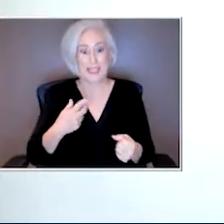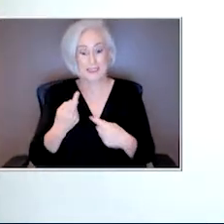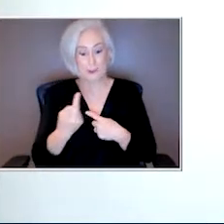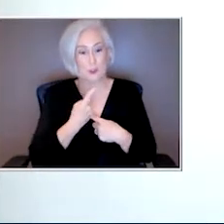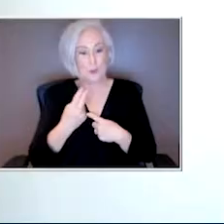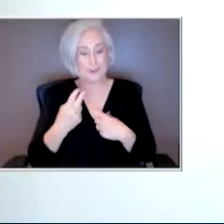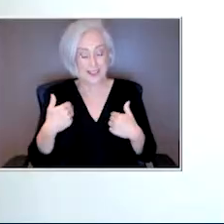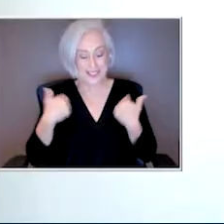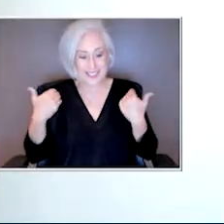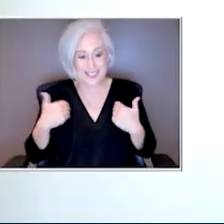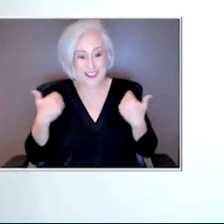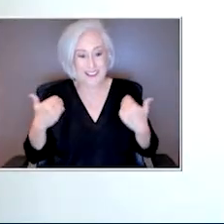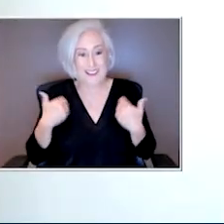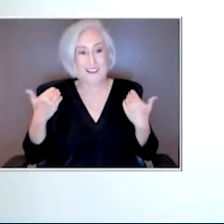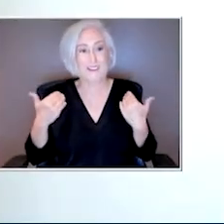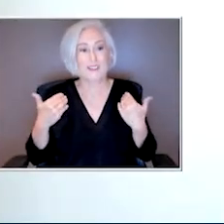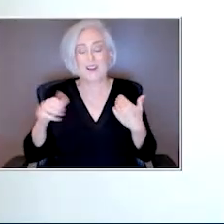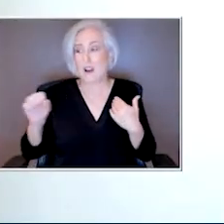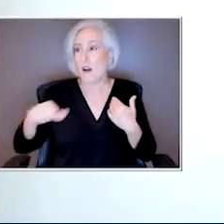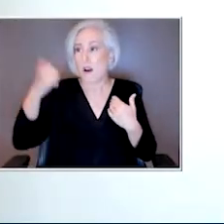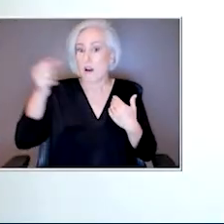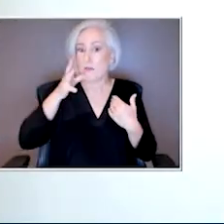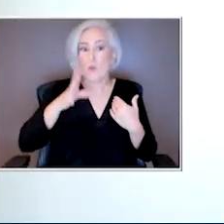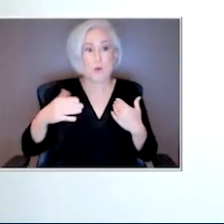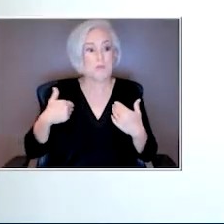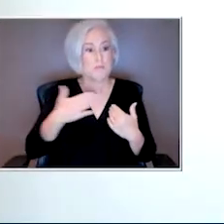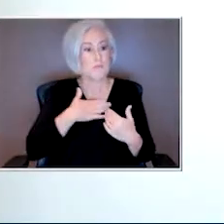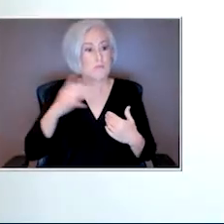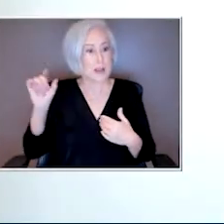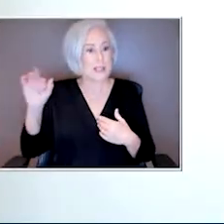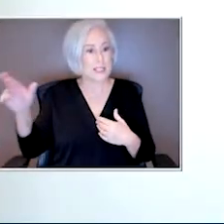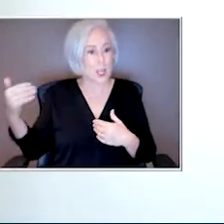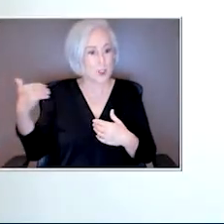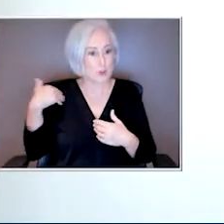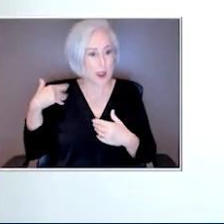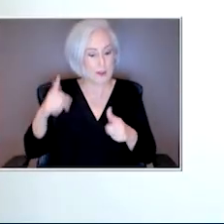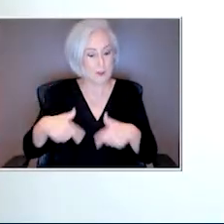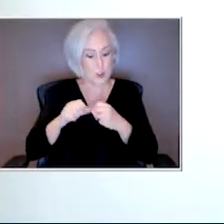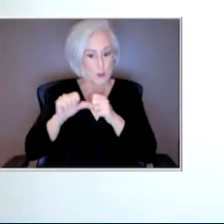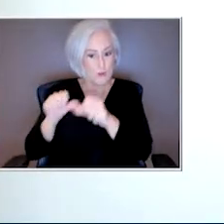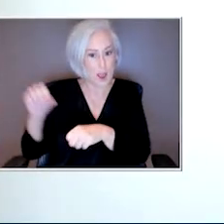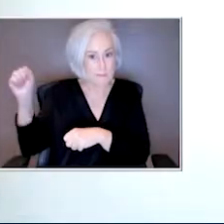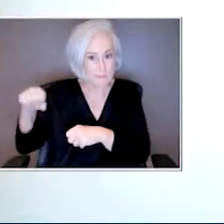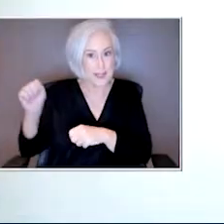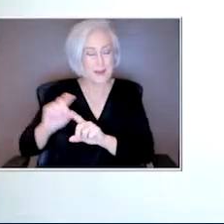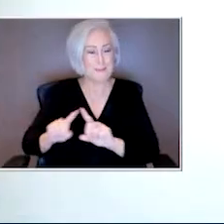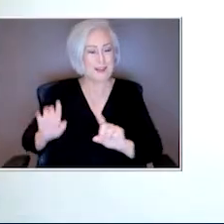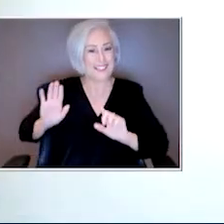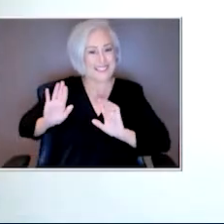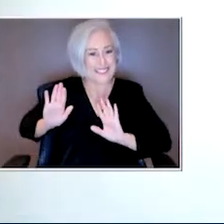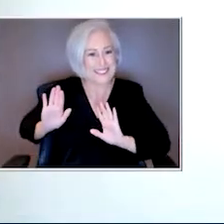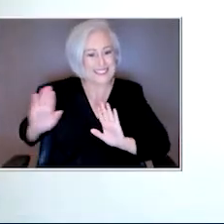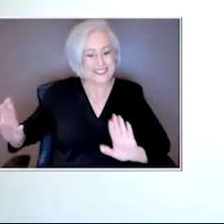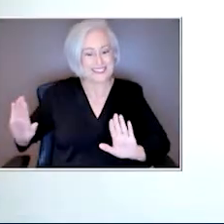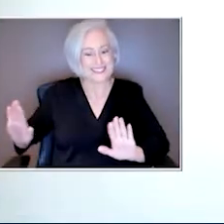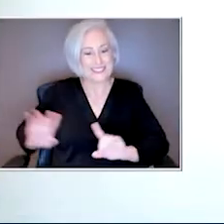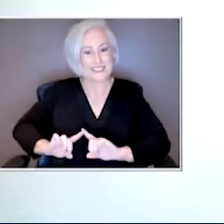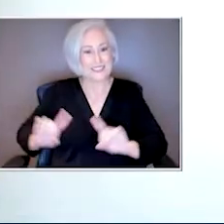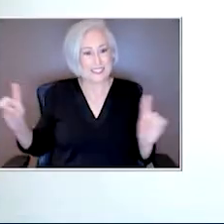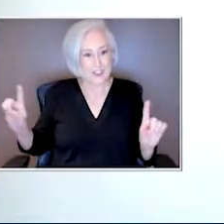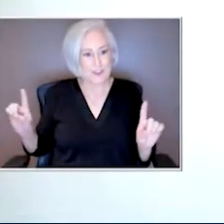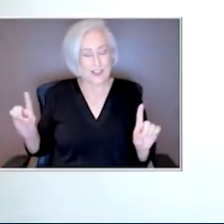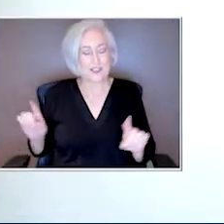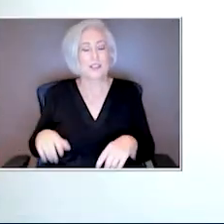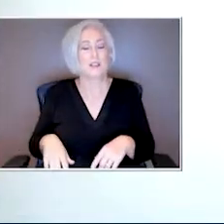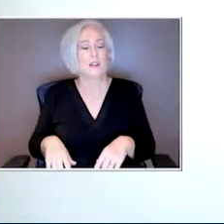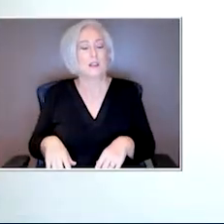Like, I have other women in my life that have had breast cancer and survived breast cancer, but it's very different when you have and you know somebody that's